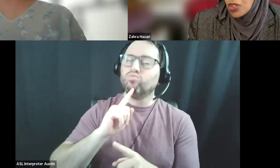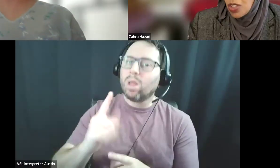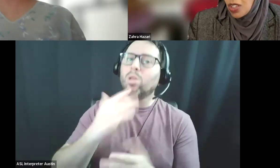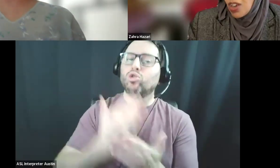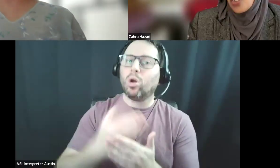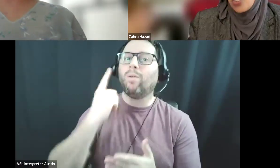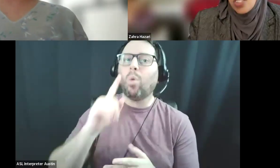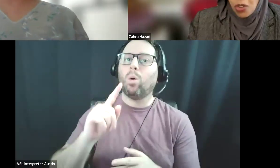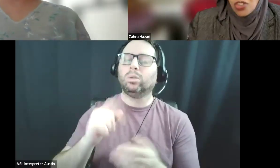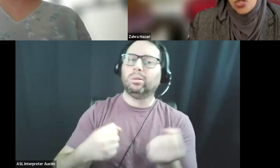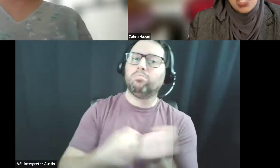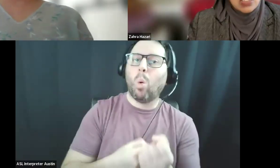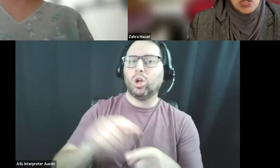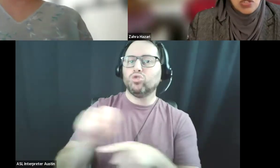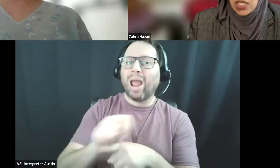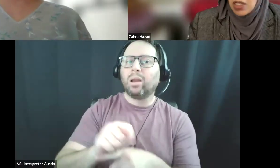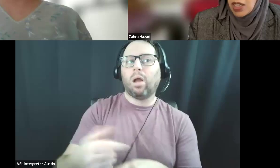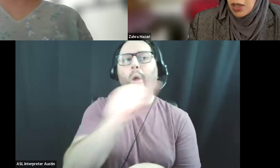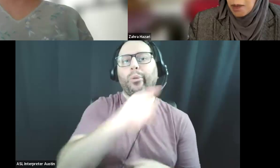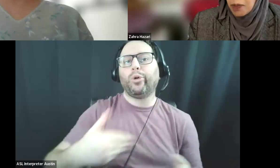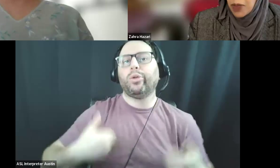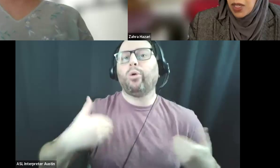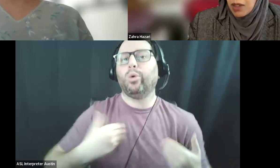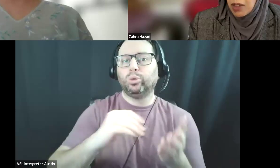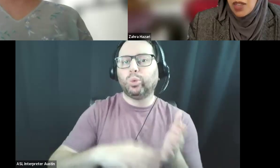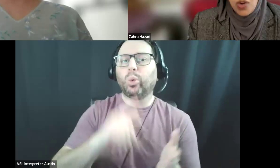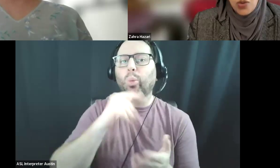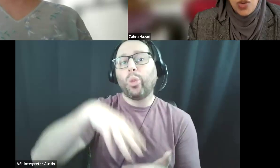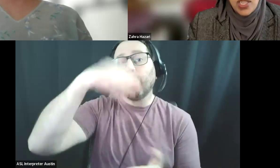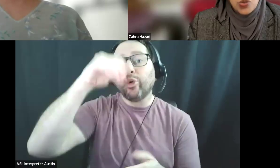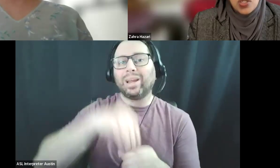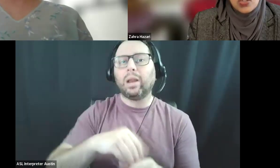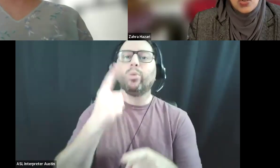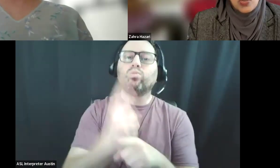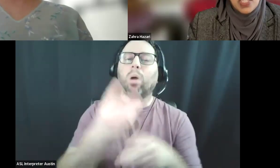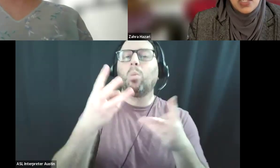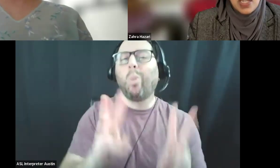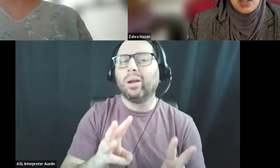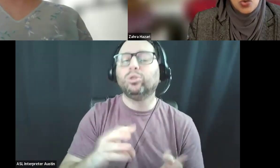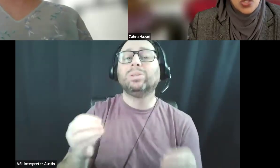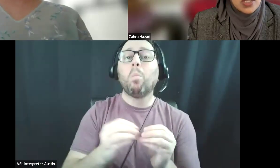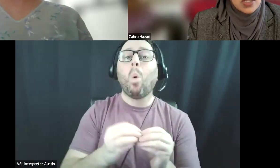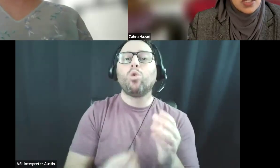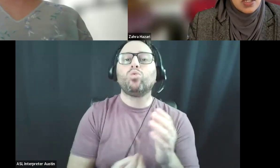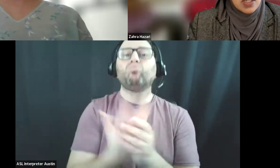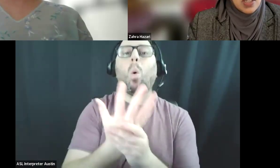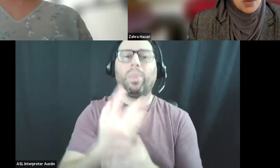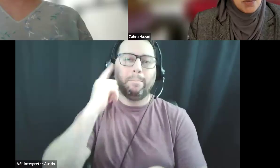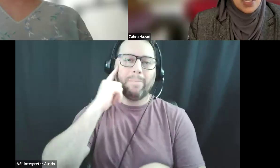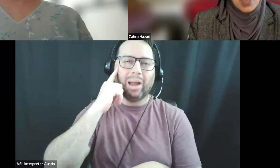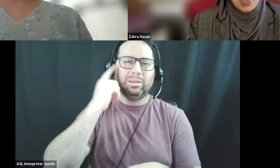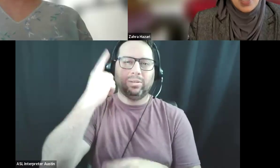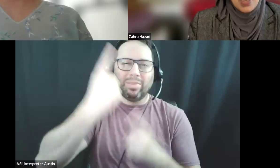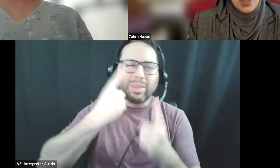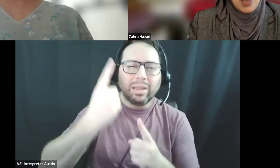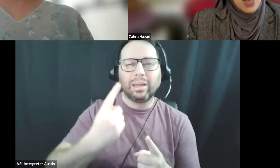support other younger students learning in the right ways where it's growth mindset oriented.